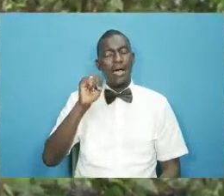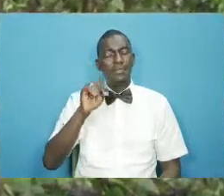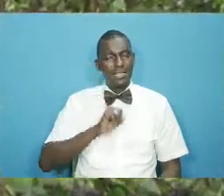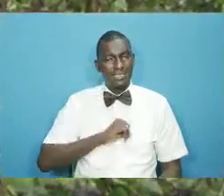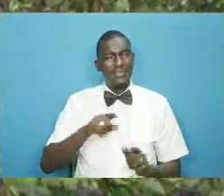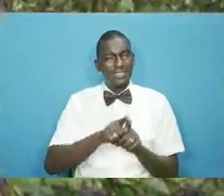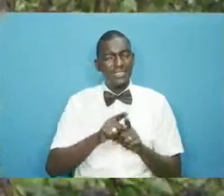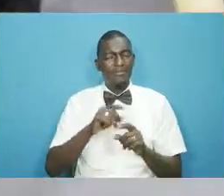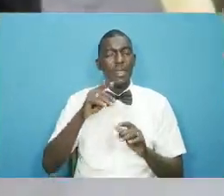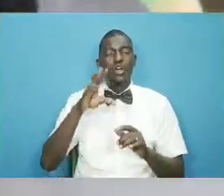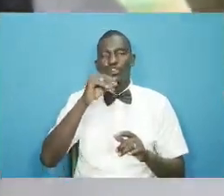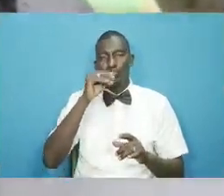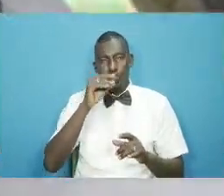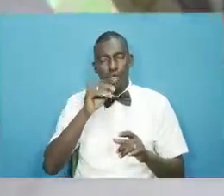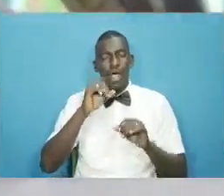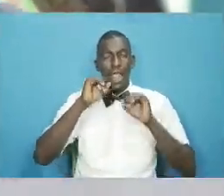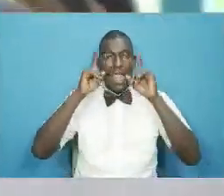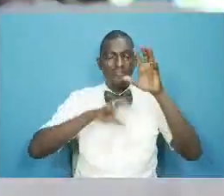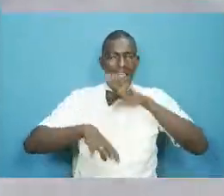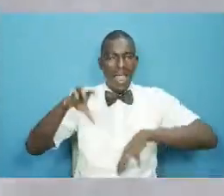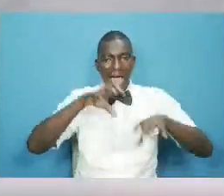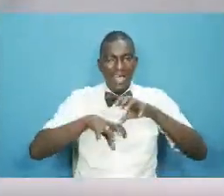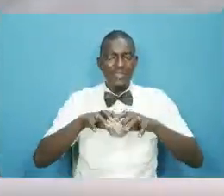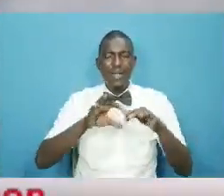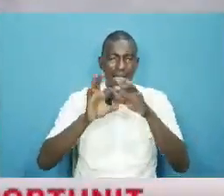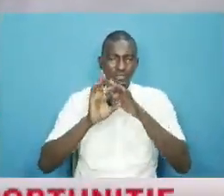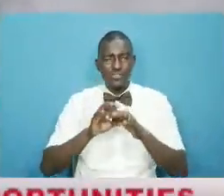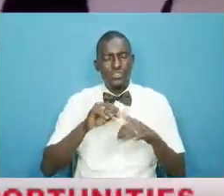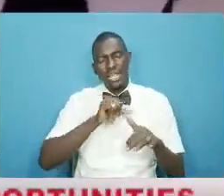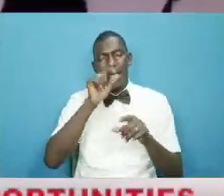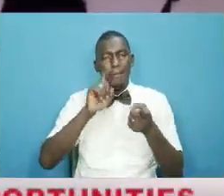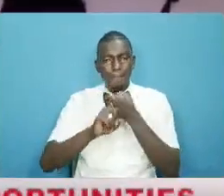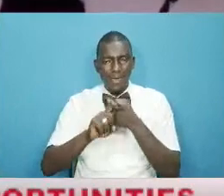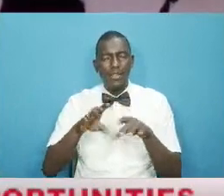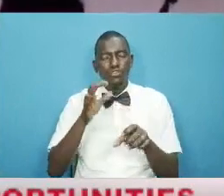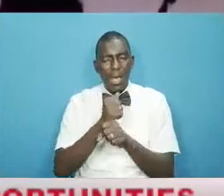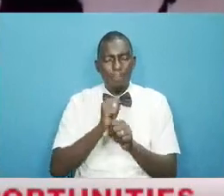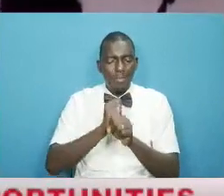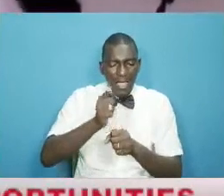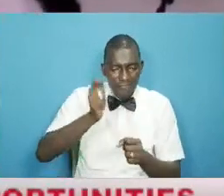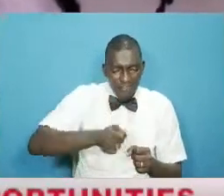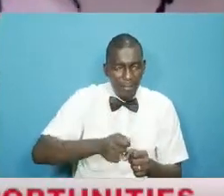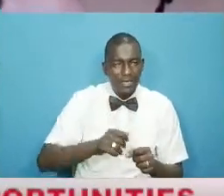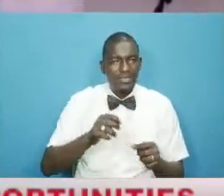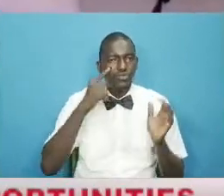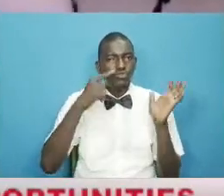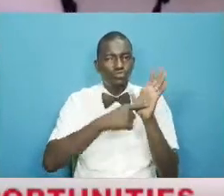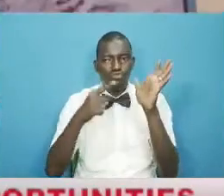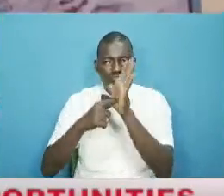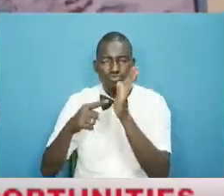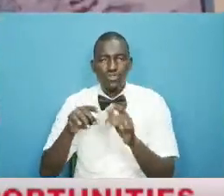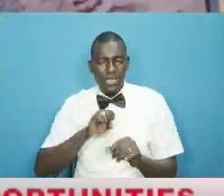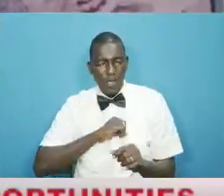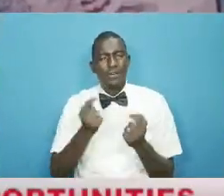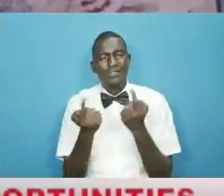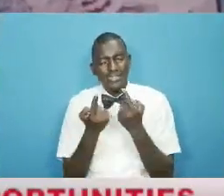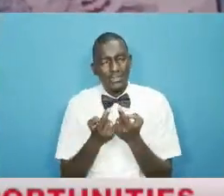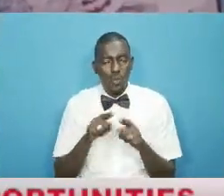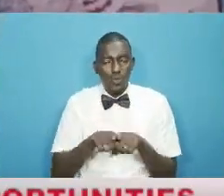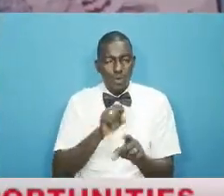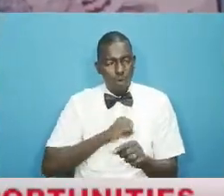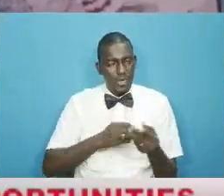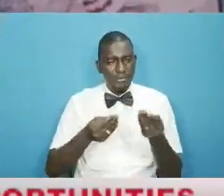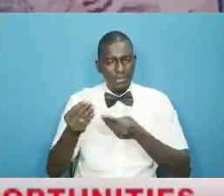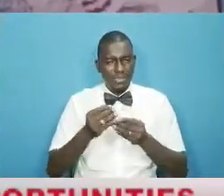show, a public event organized by the Livestock Association and partners to help farmers publicize their products and services. With his